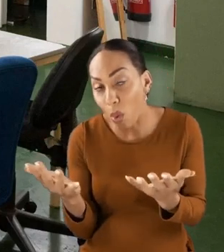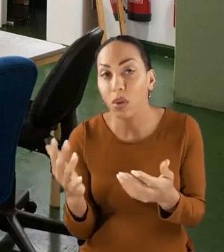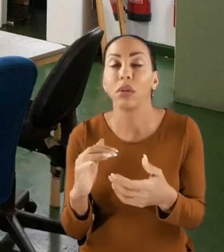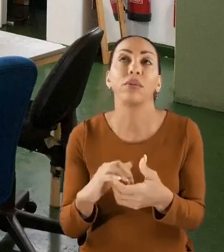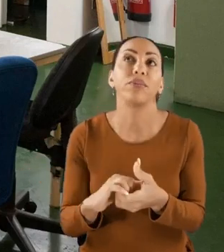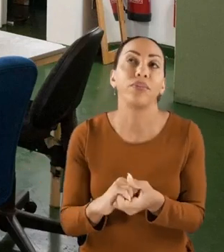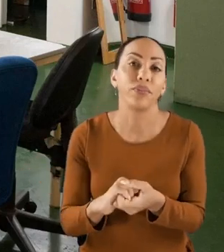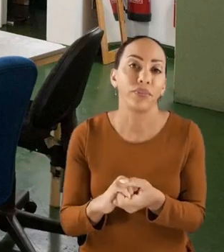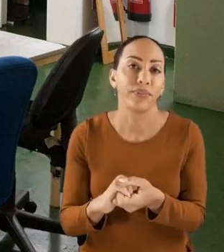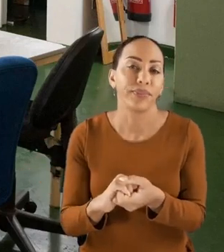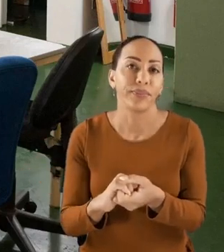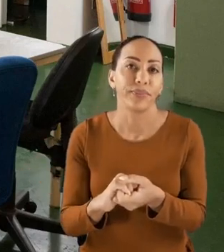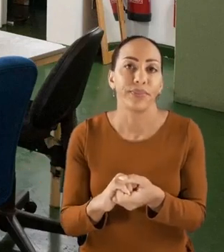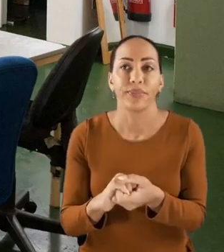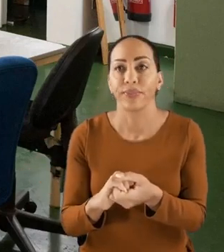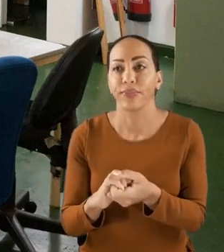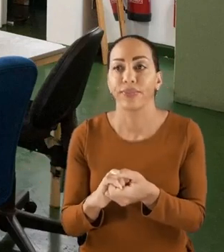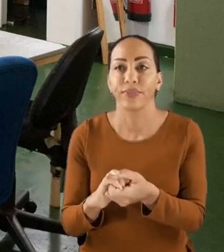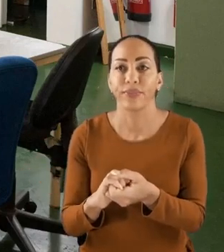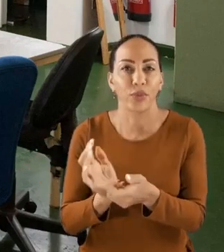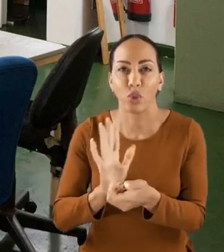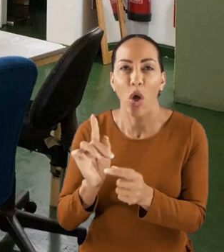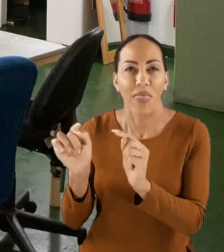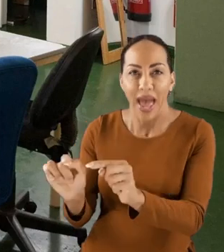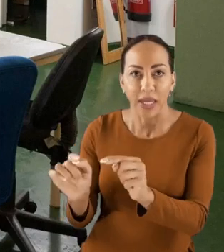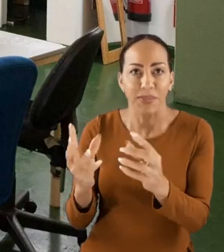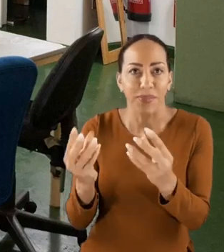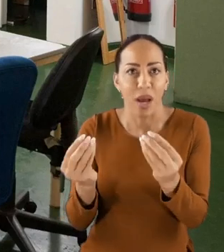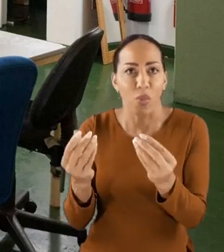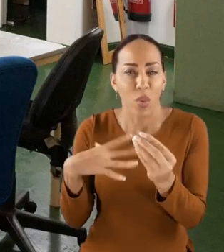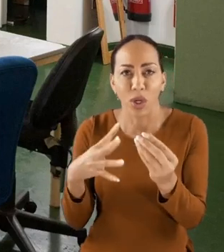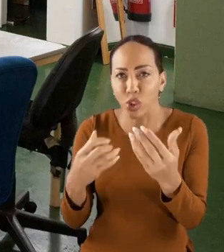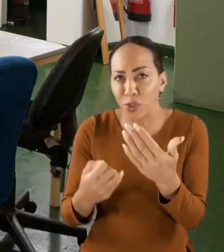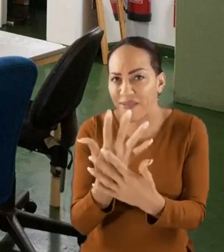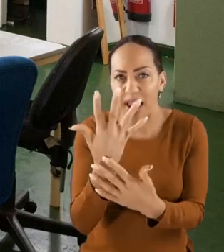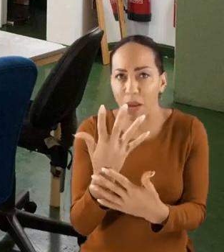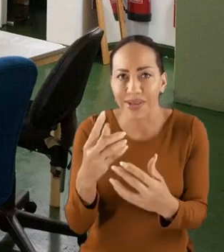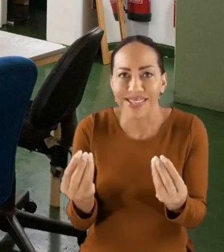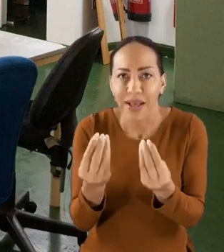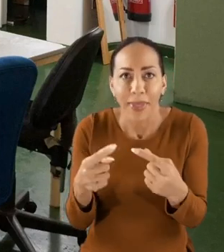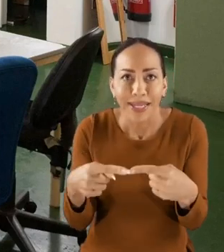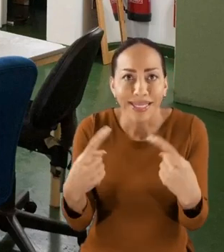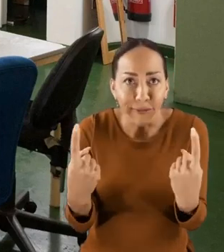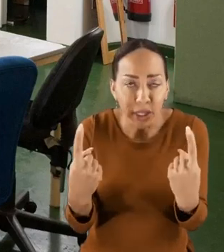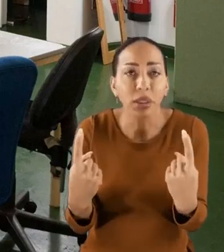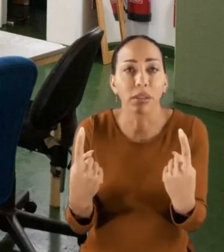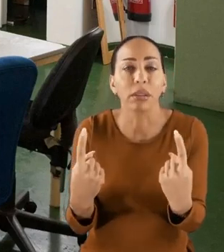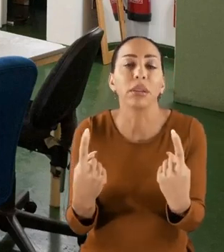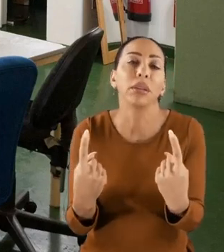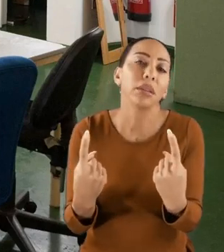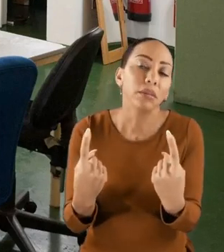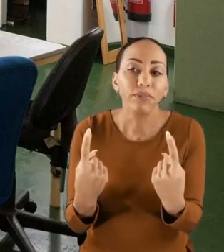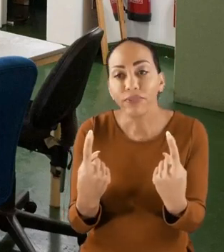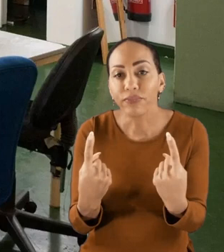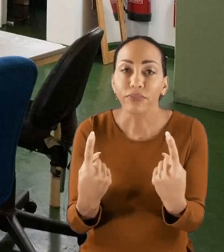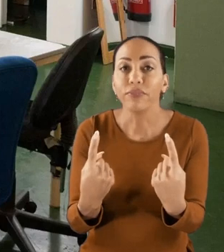looking at something else, then it's about developing, we can develop